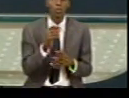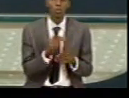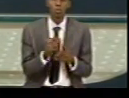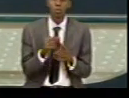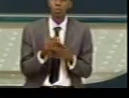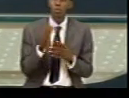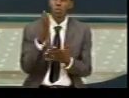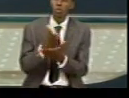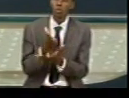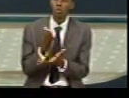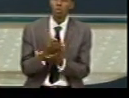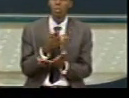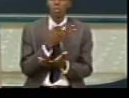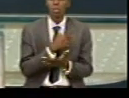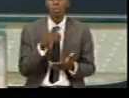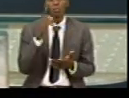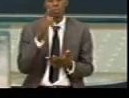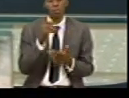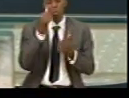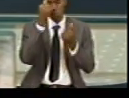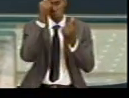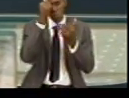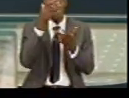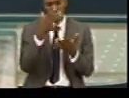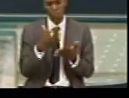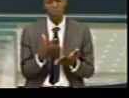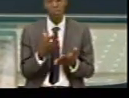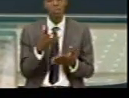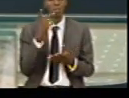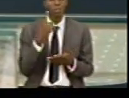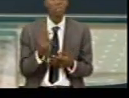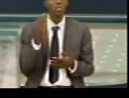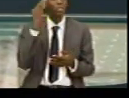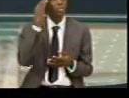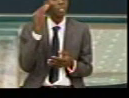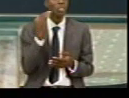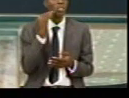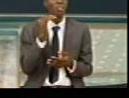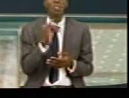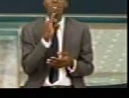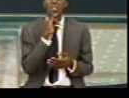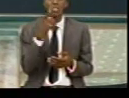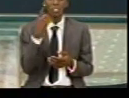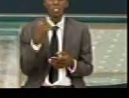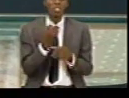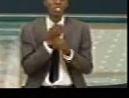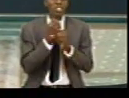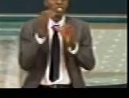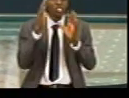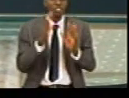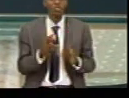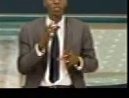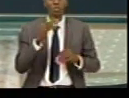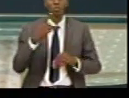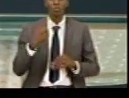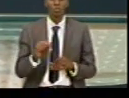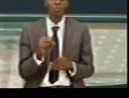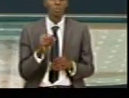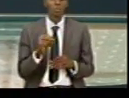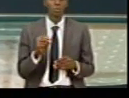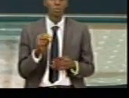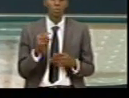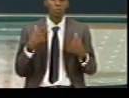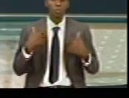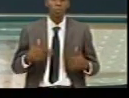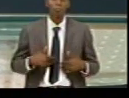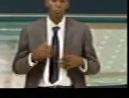the instruction of the head. The head is the savior of the body. Prevents danger